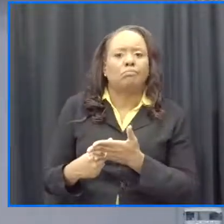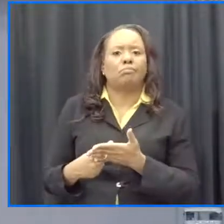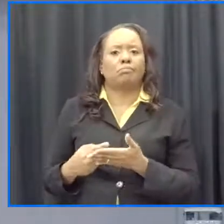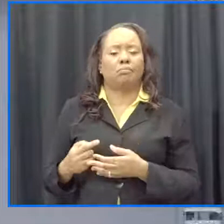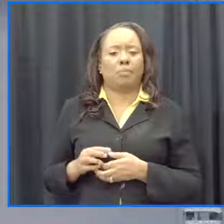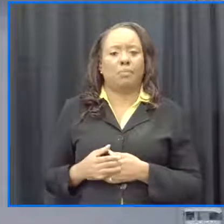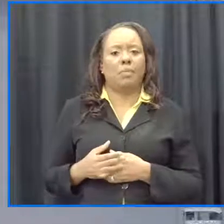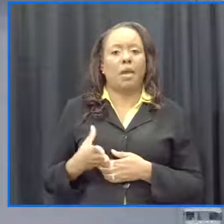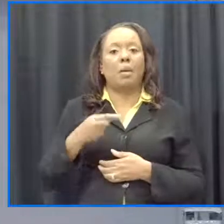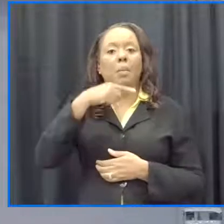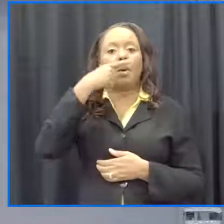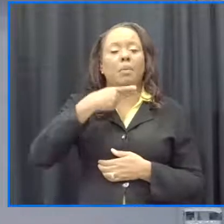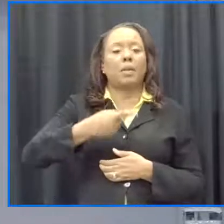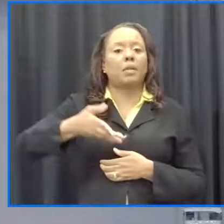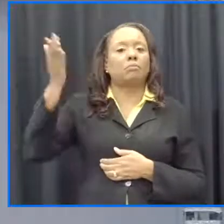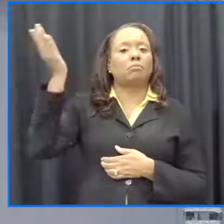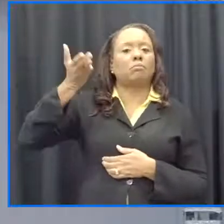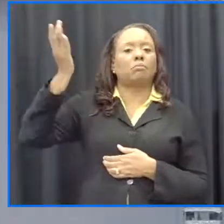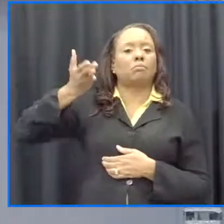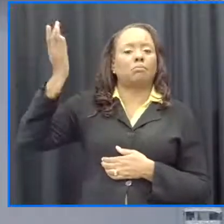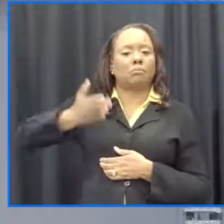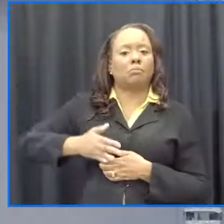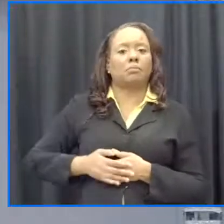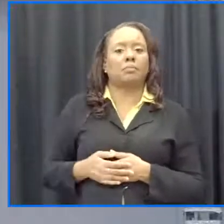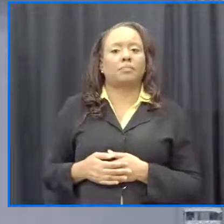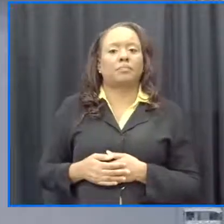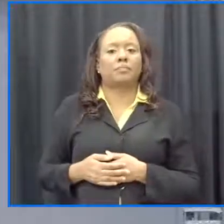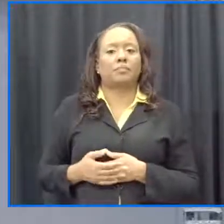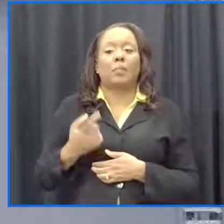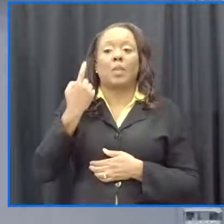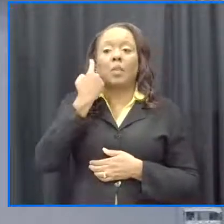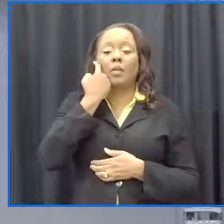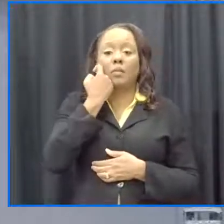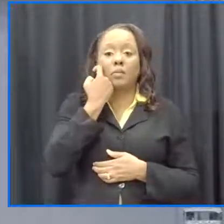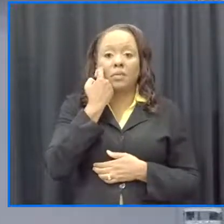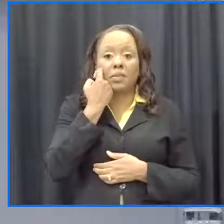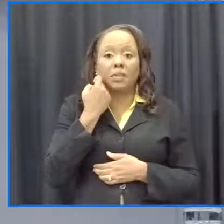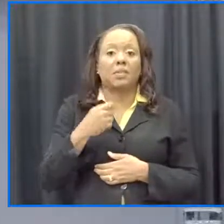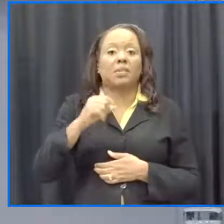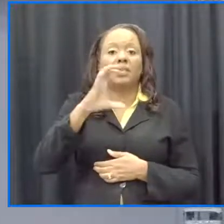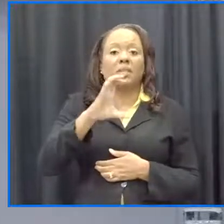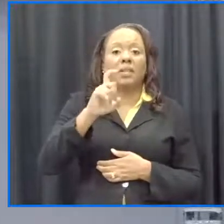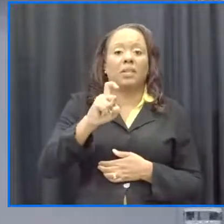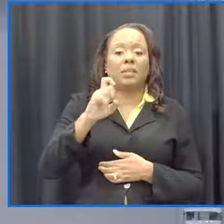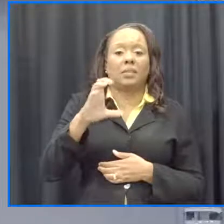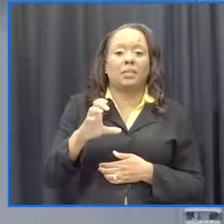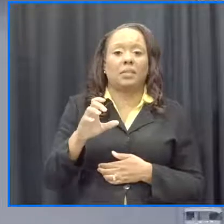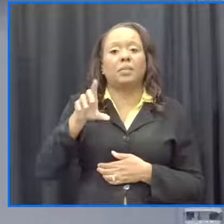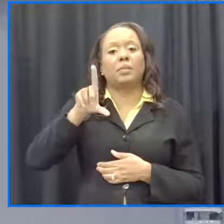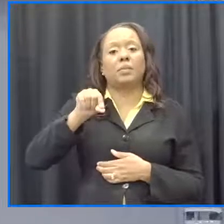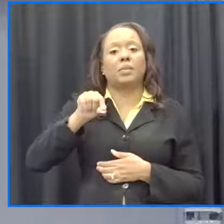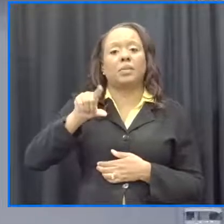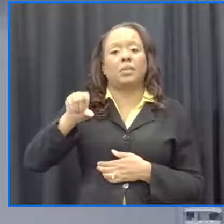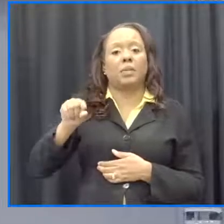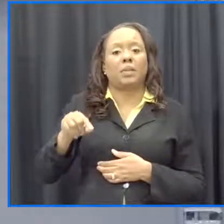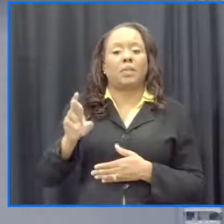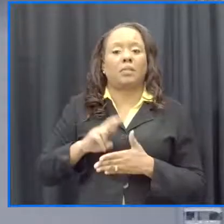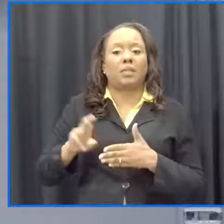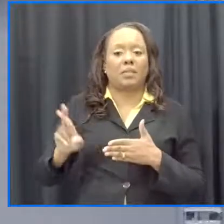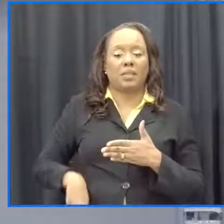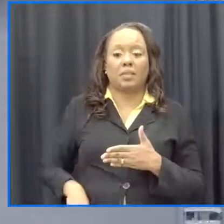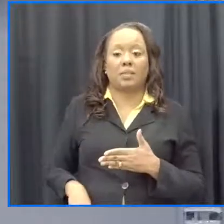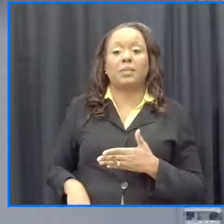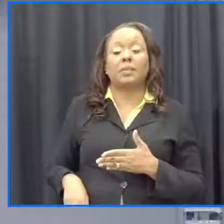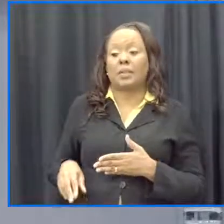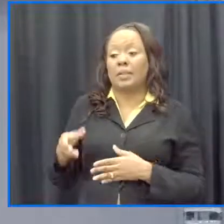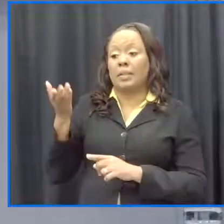public speaking. Most recently, in the aftermath of the CXC 2020 results,